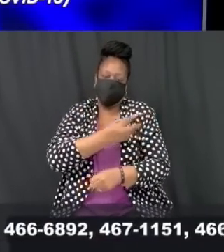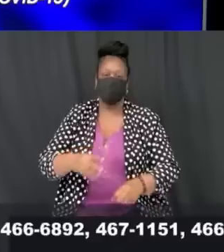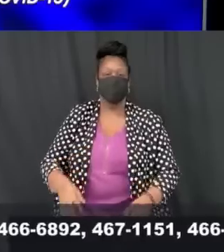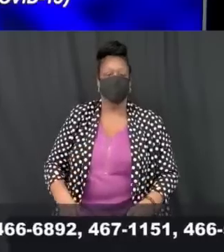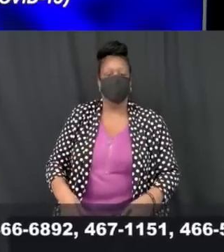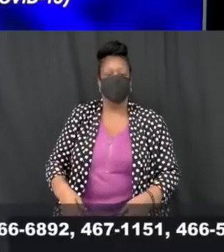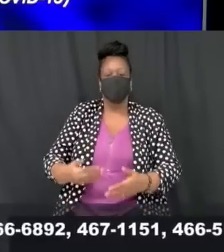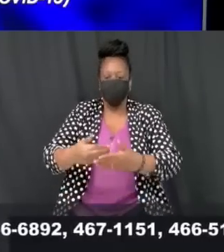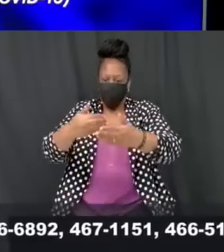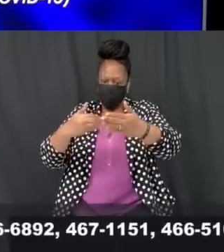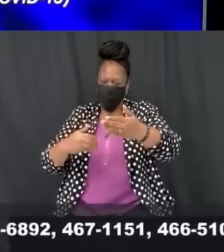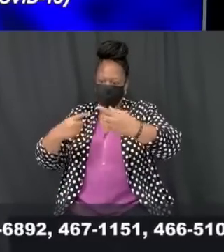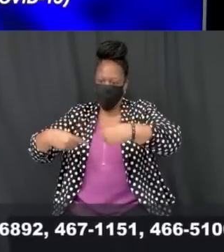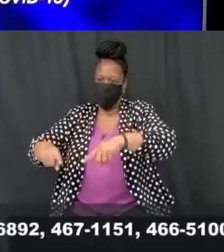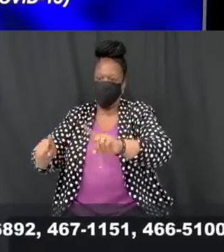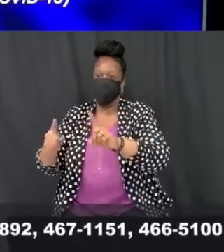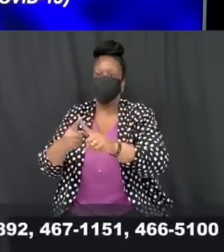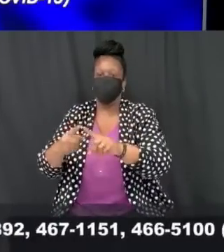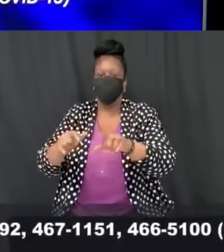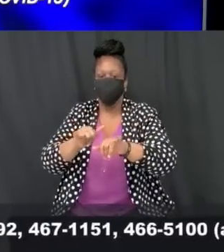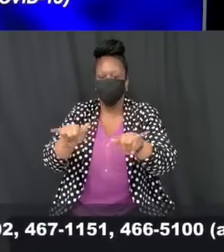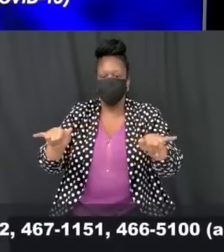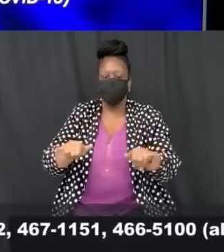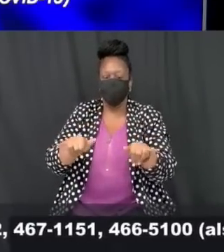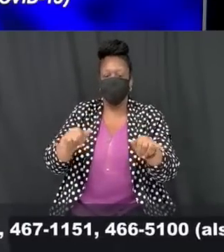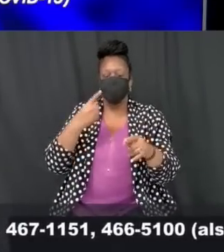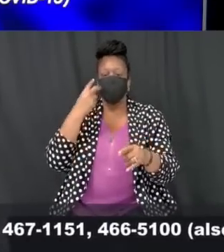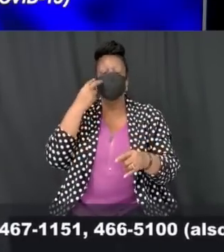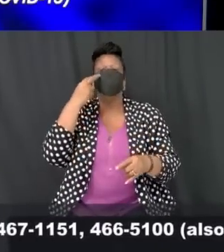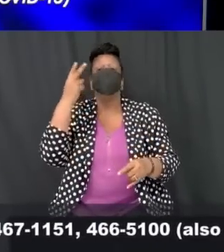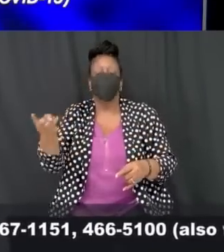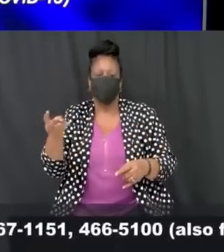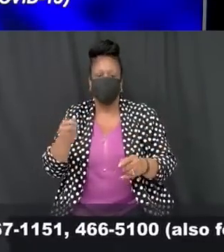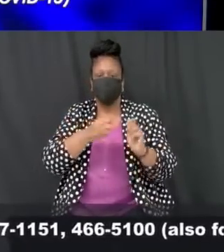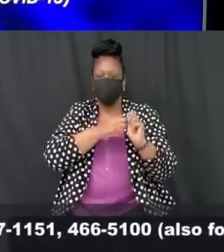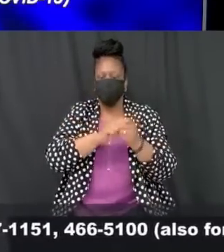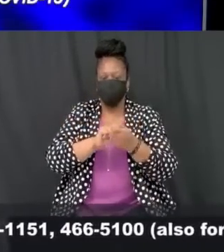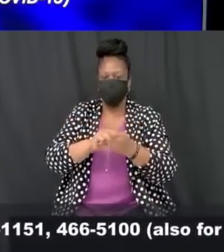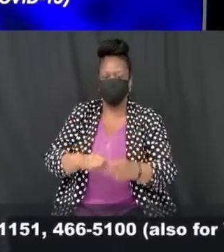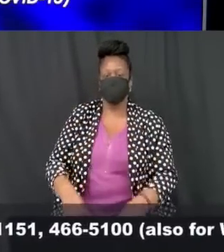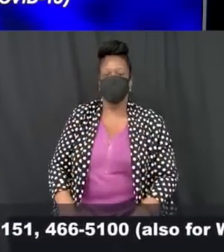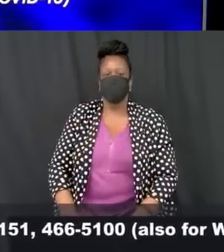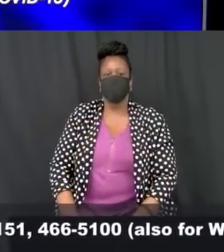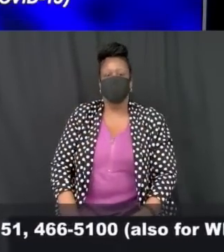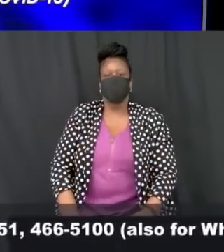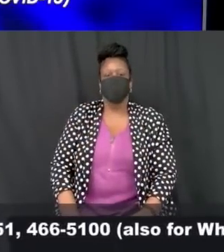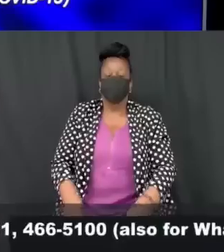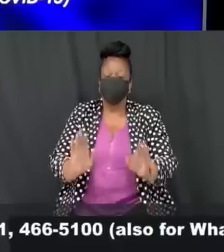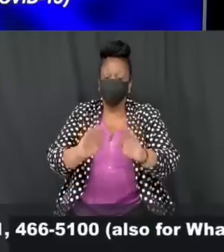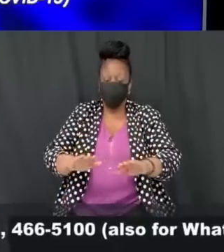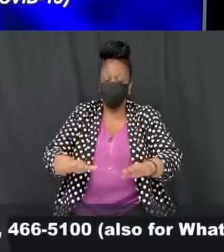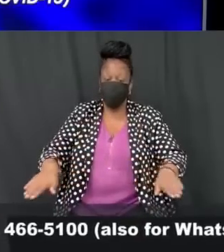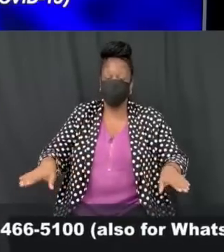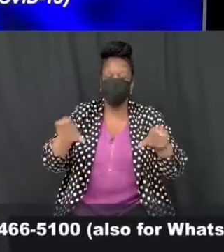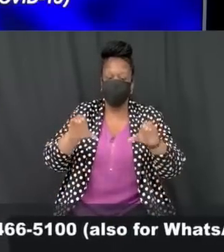entry into the stadium. The minor children of fully vaccinated parents or guardians